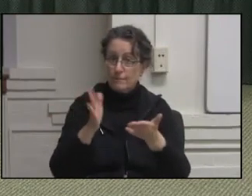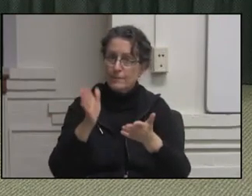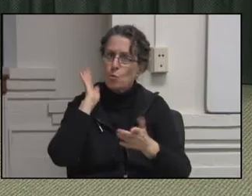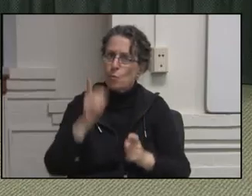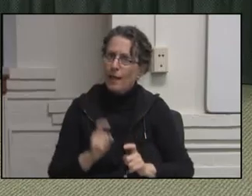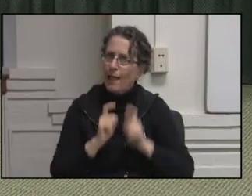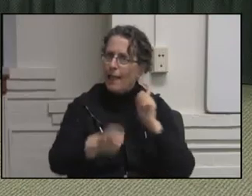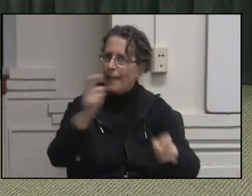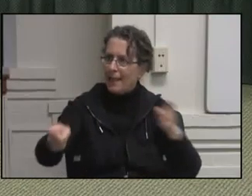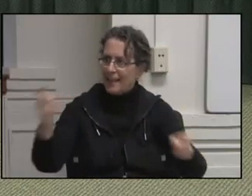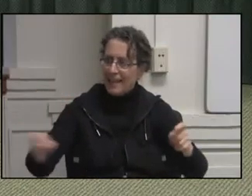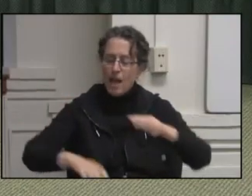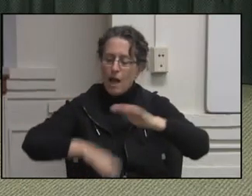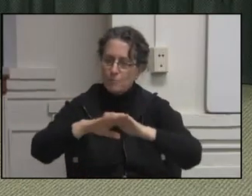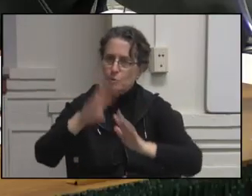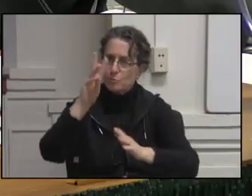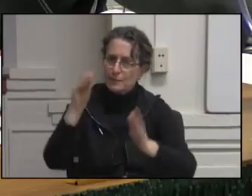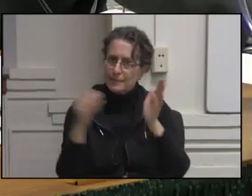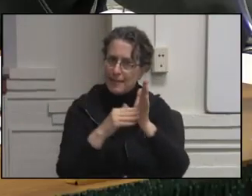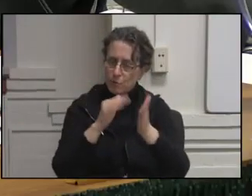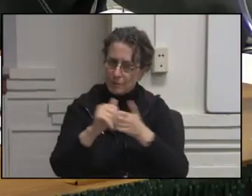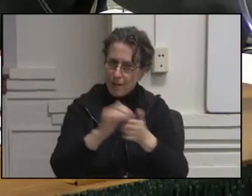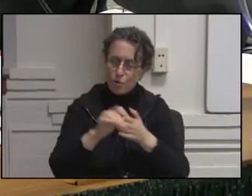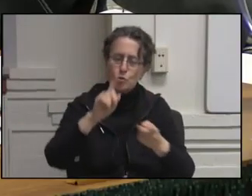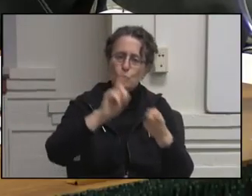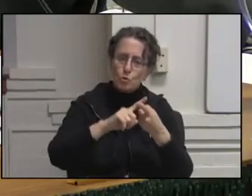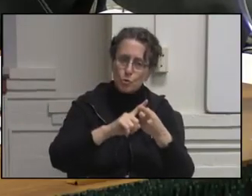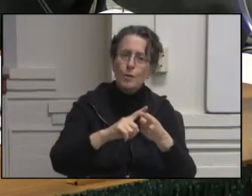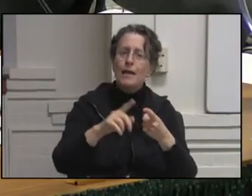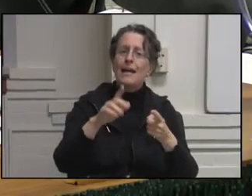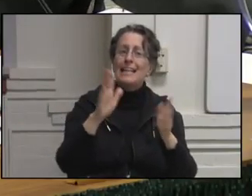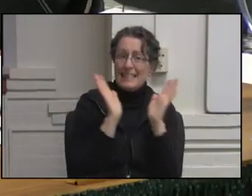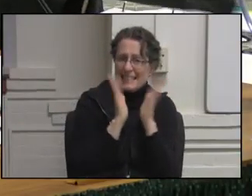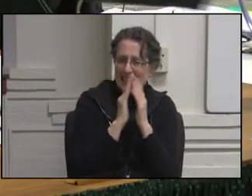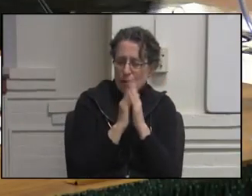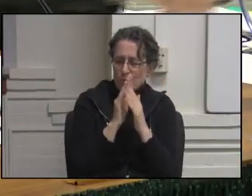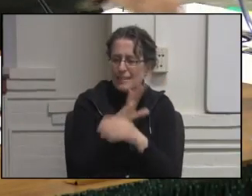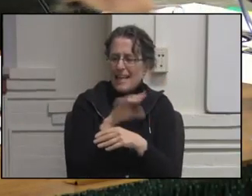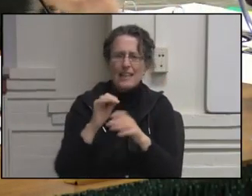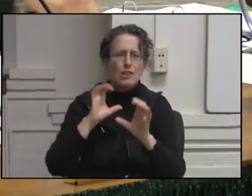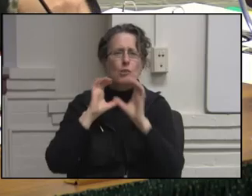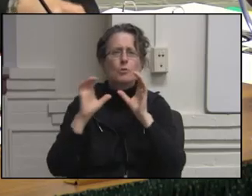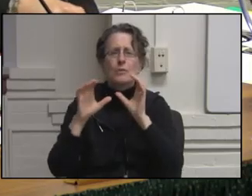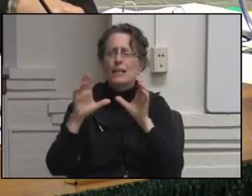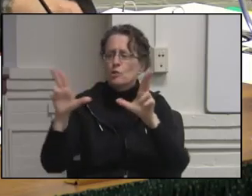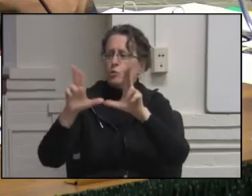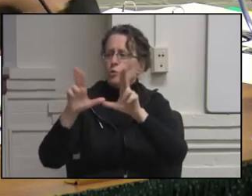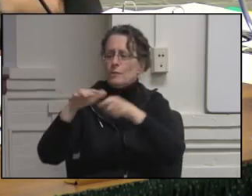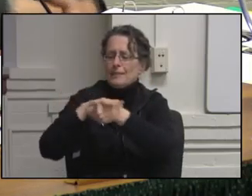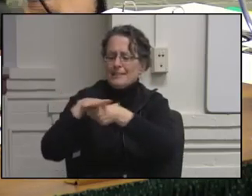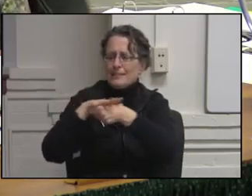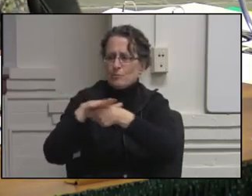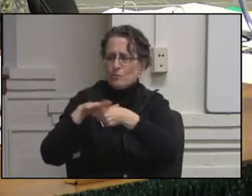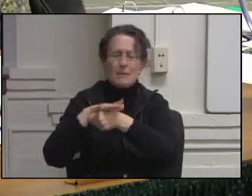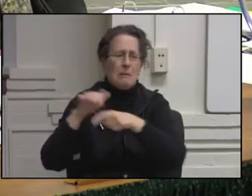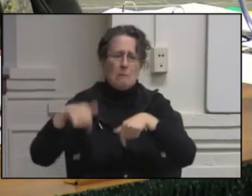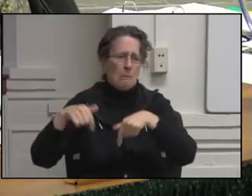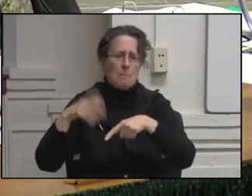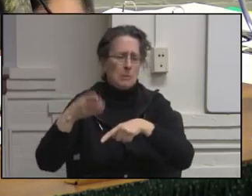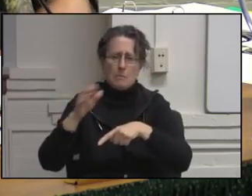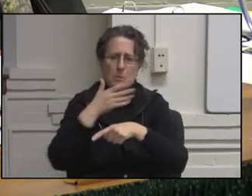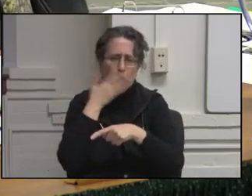$60,000 for municipalities and communication union districts, which we don't have here. We don't have a communication union district, at least not that the Regional